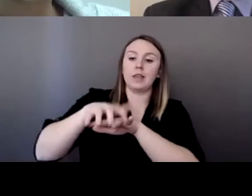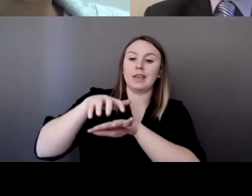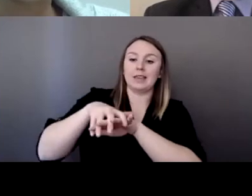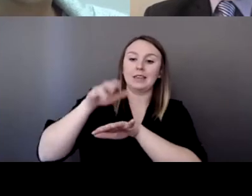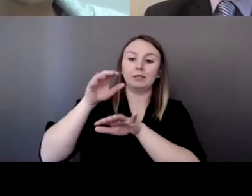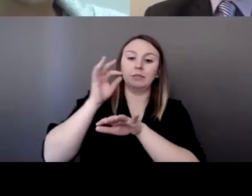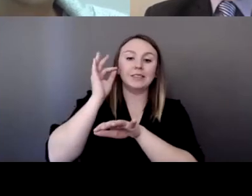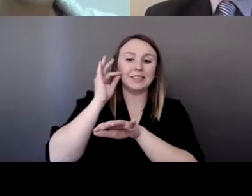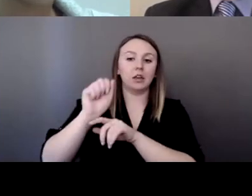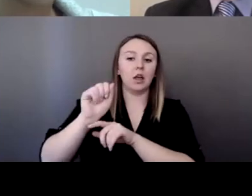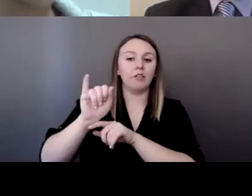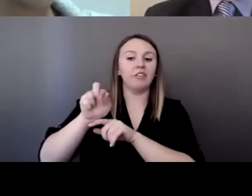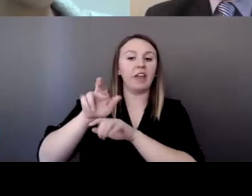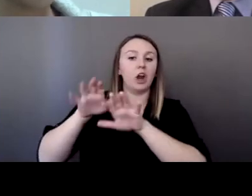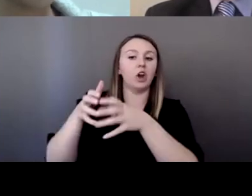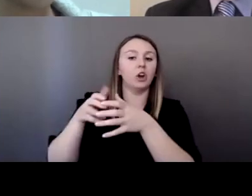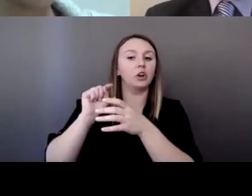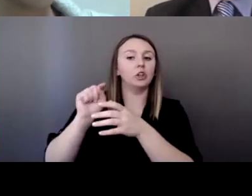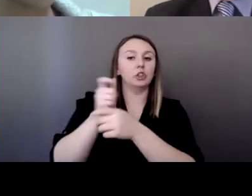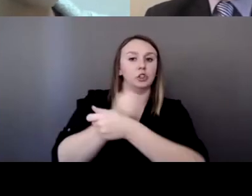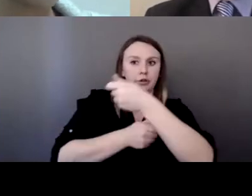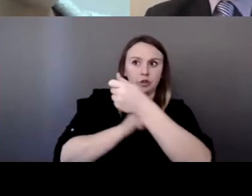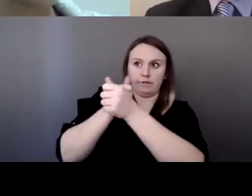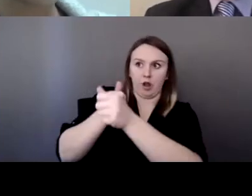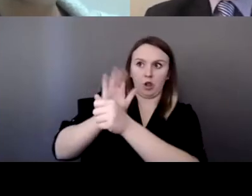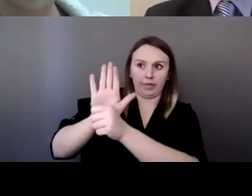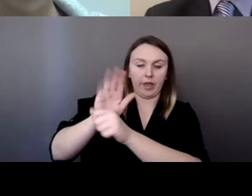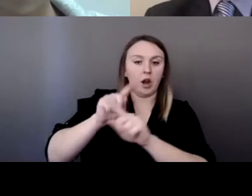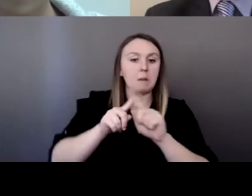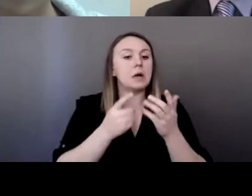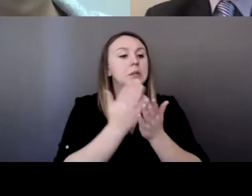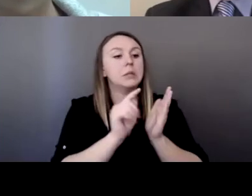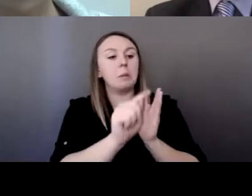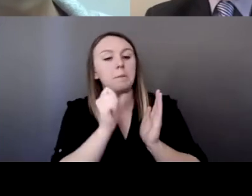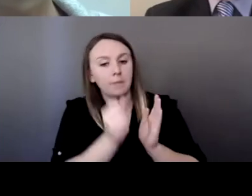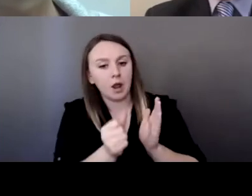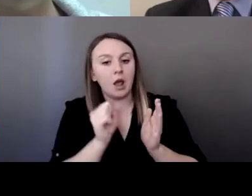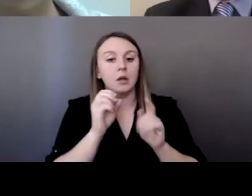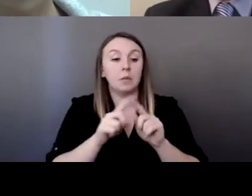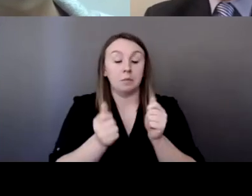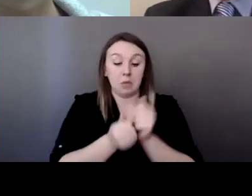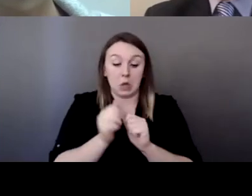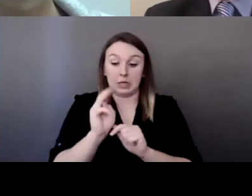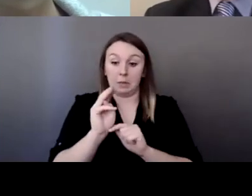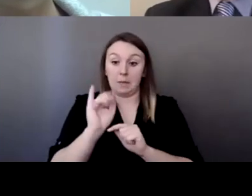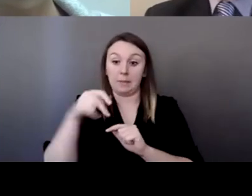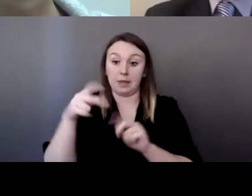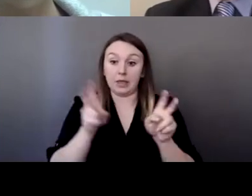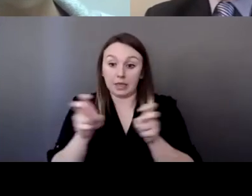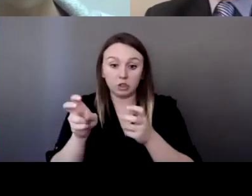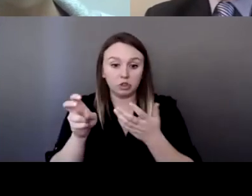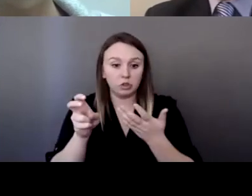number of things, but obviously the focus and recognition MMIP issues have gotten over the